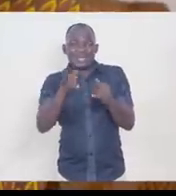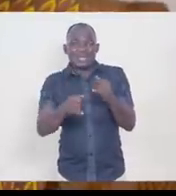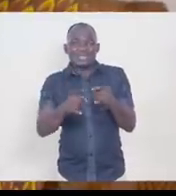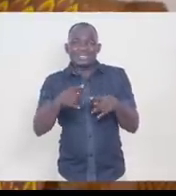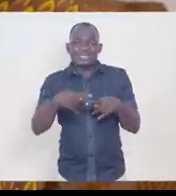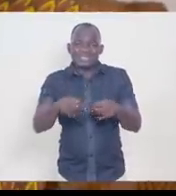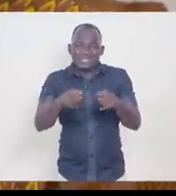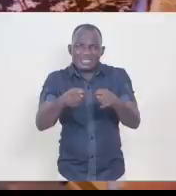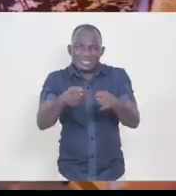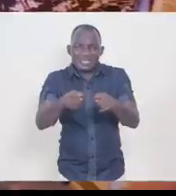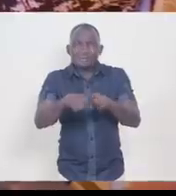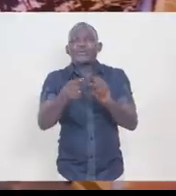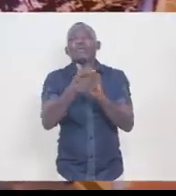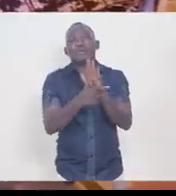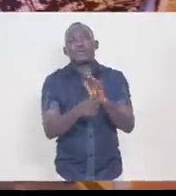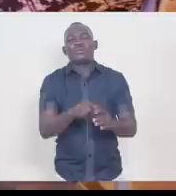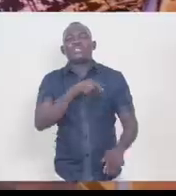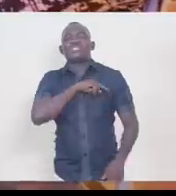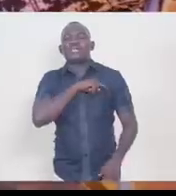gender mutilation.